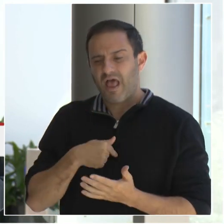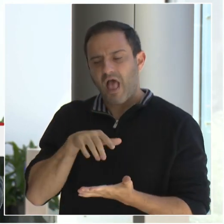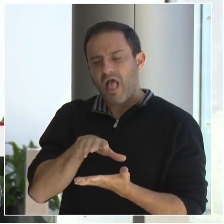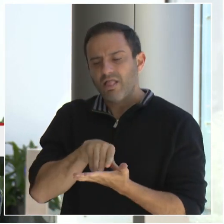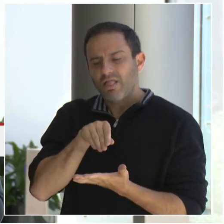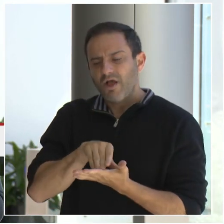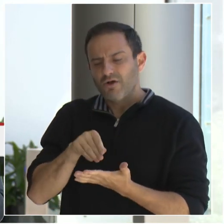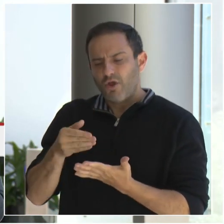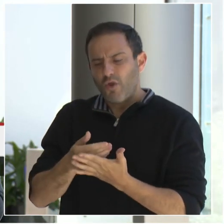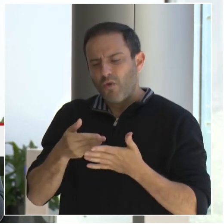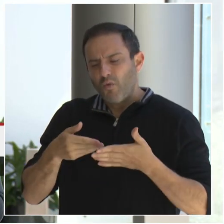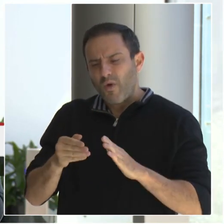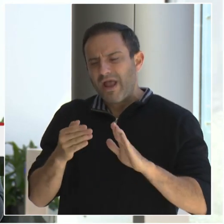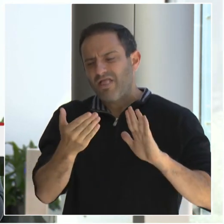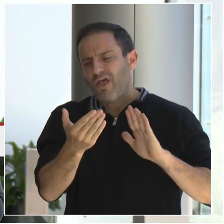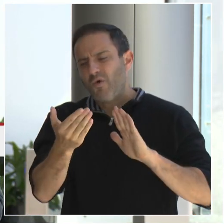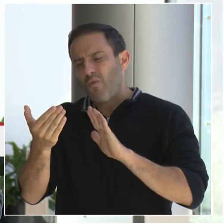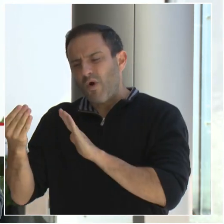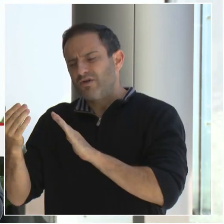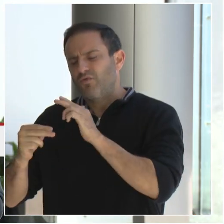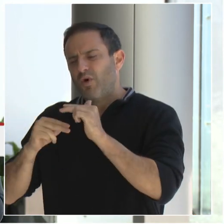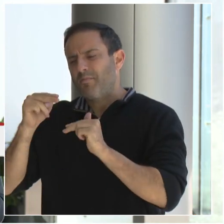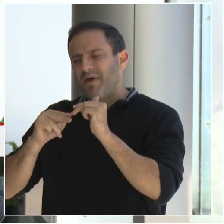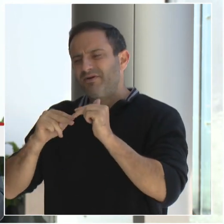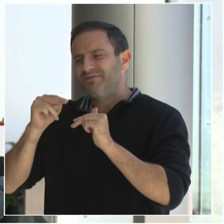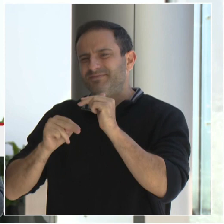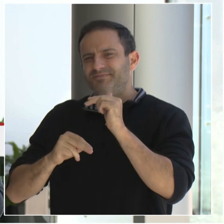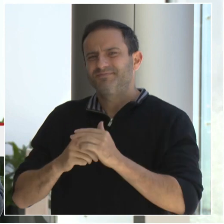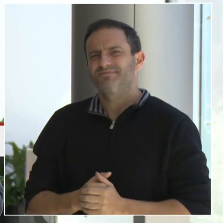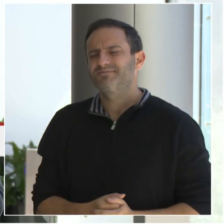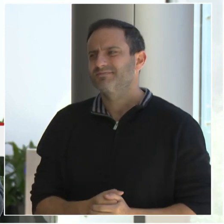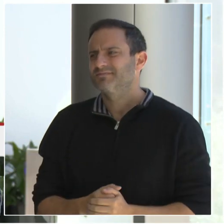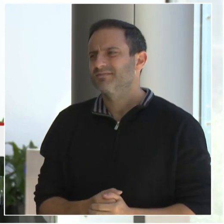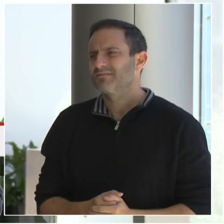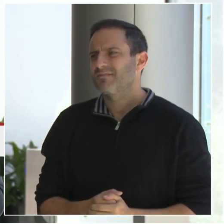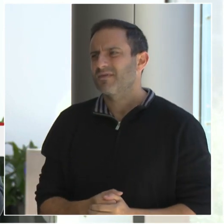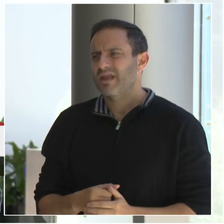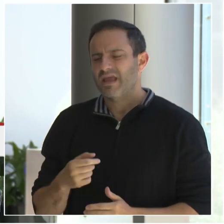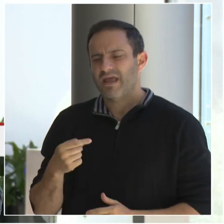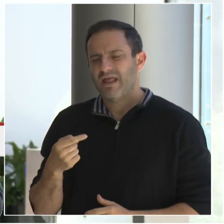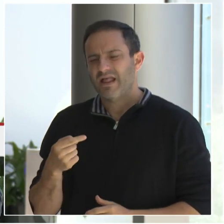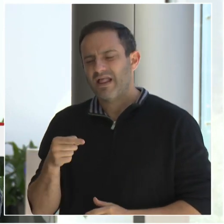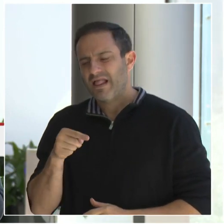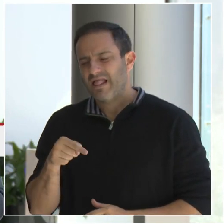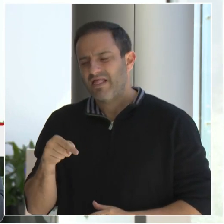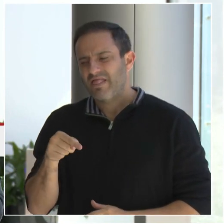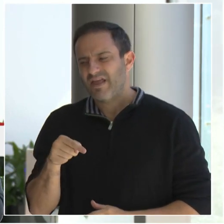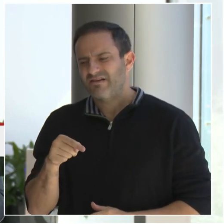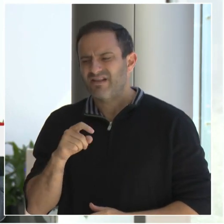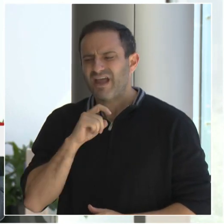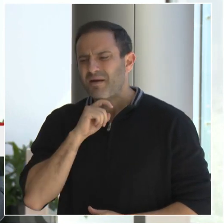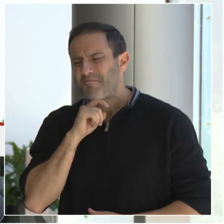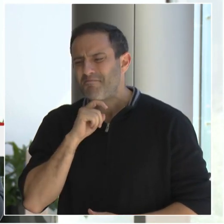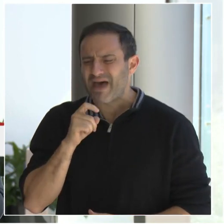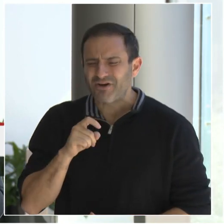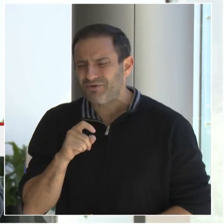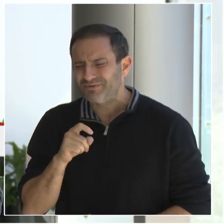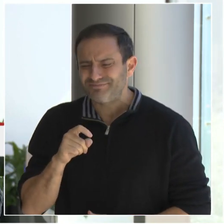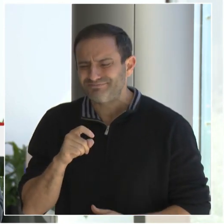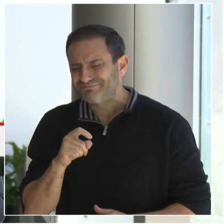way that walls were built when I went in the Metro headquarters. And they were kind of, metal or something,